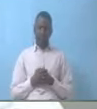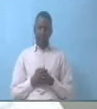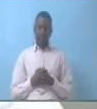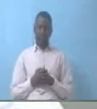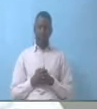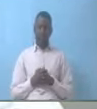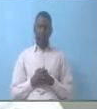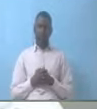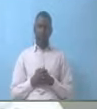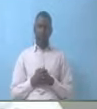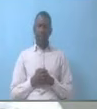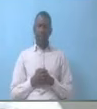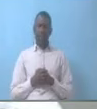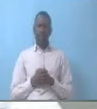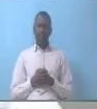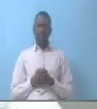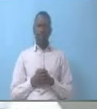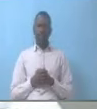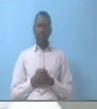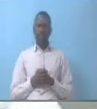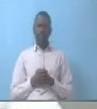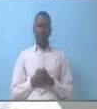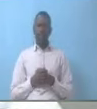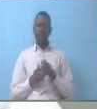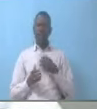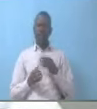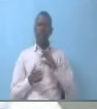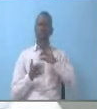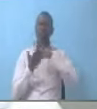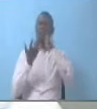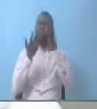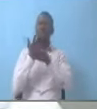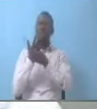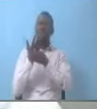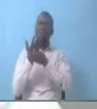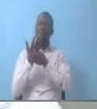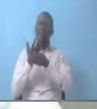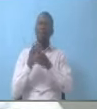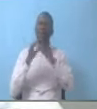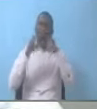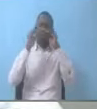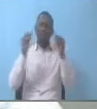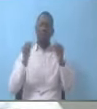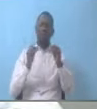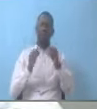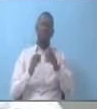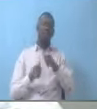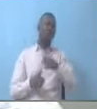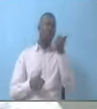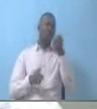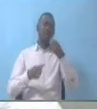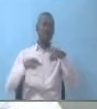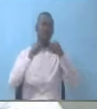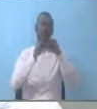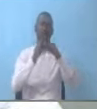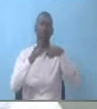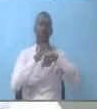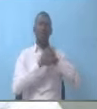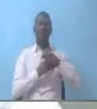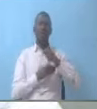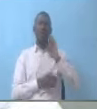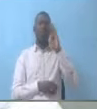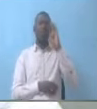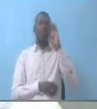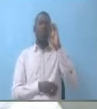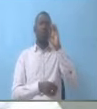our office baggage to private premises at Bokul Street. Ñu dal di jël nak suñu bagage office yobbu ko ci benen bëre bo xamne mu nga ca Bokul. Only